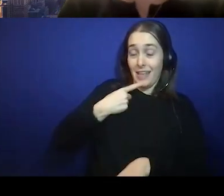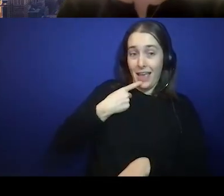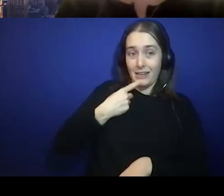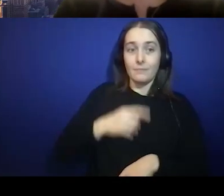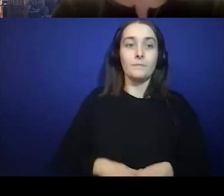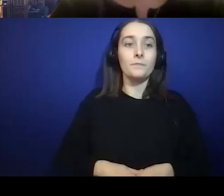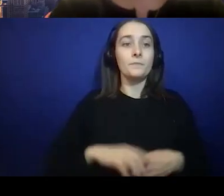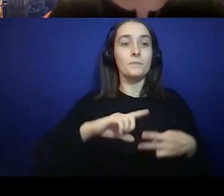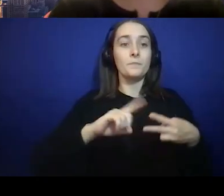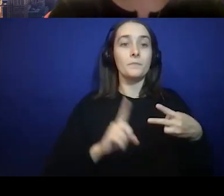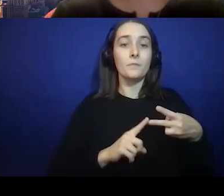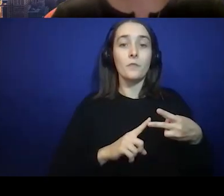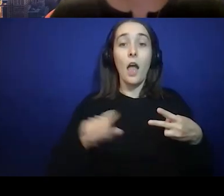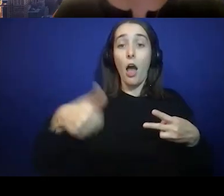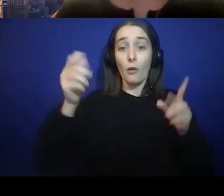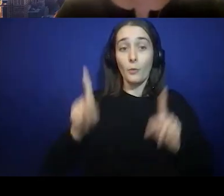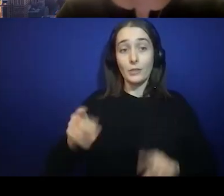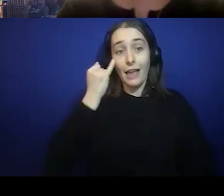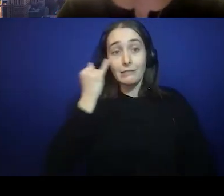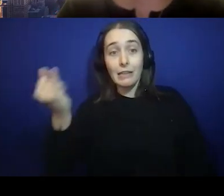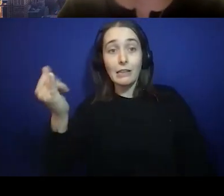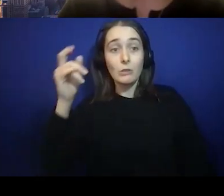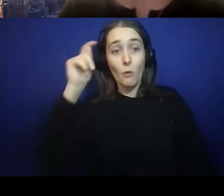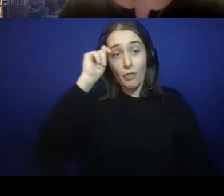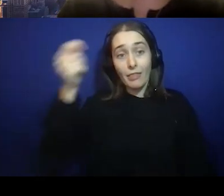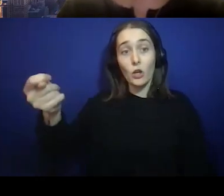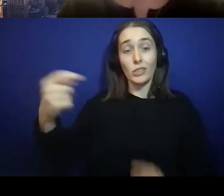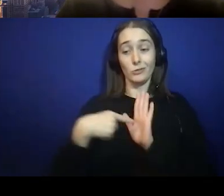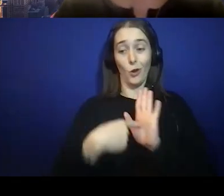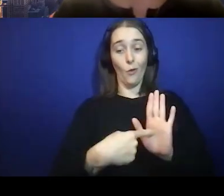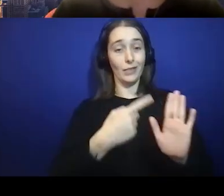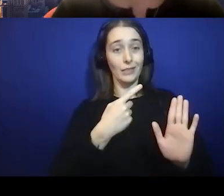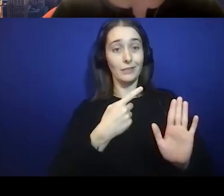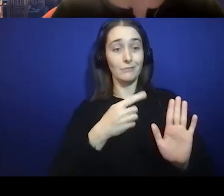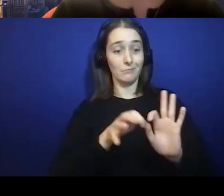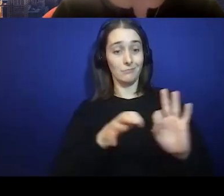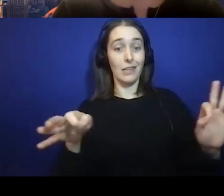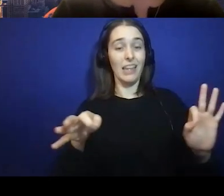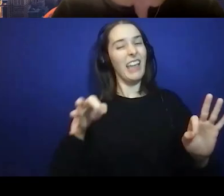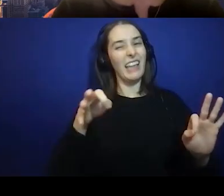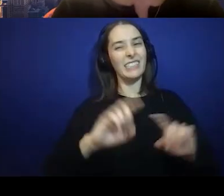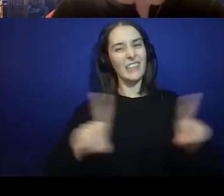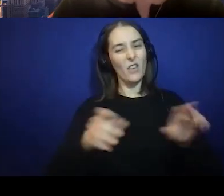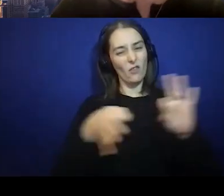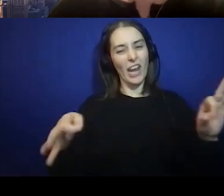Number two, presenting another person's ideas or theories in your own words without acknowledging the source.